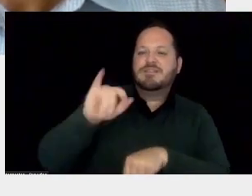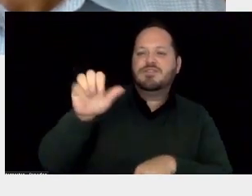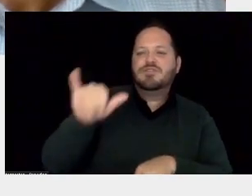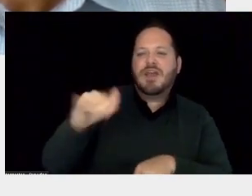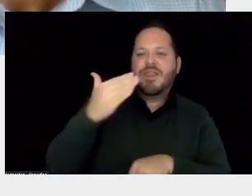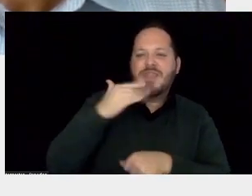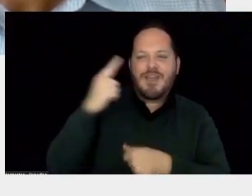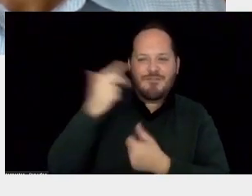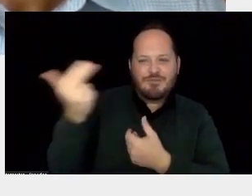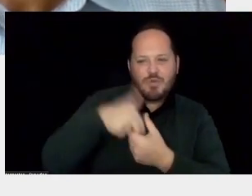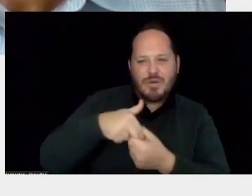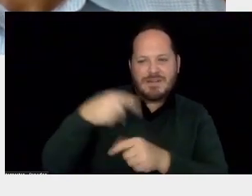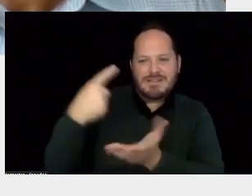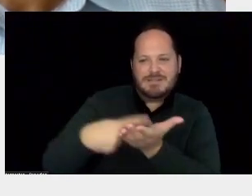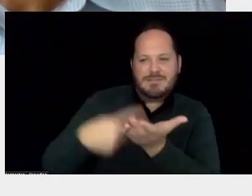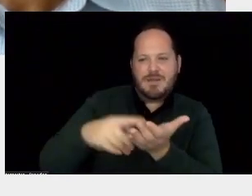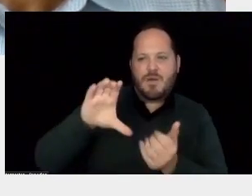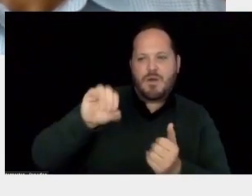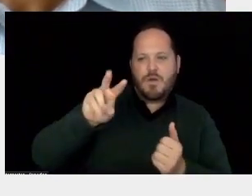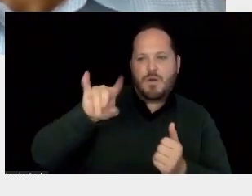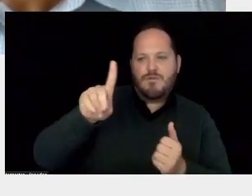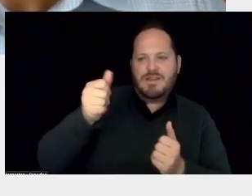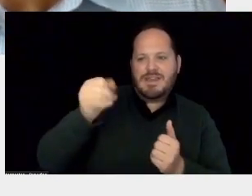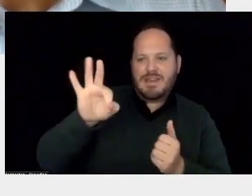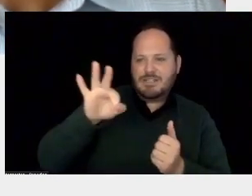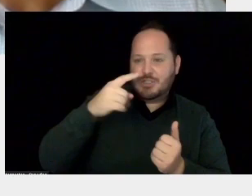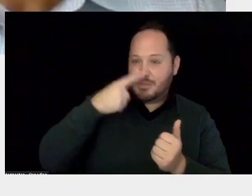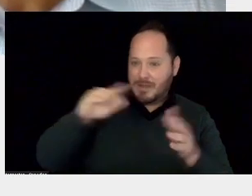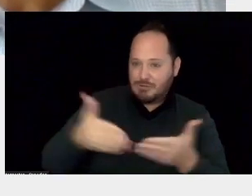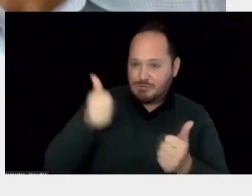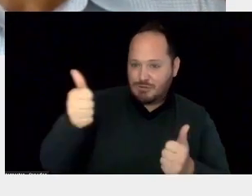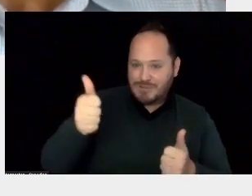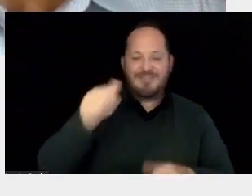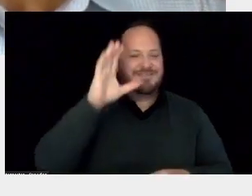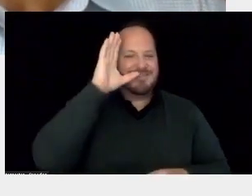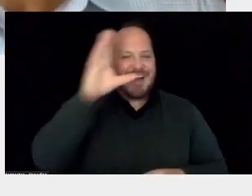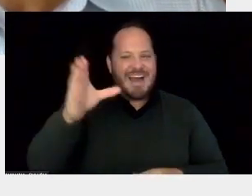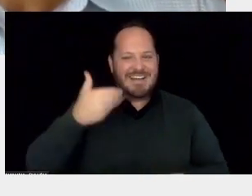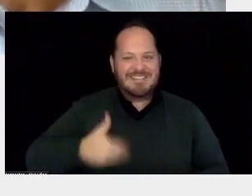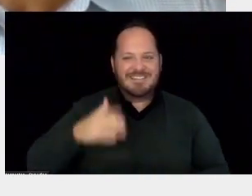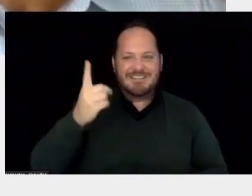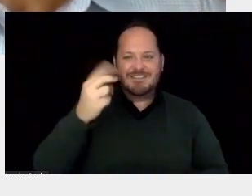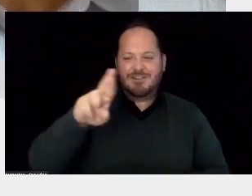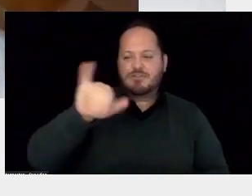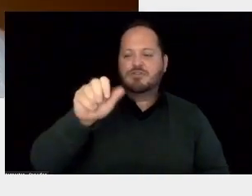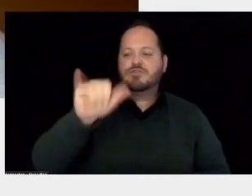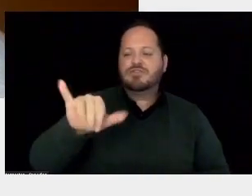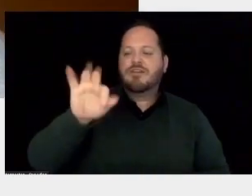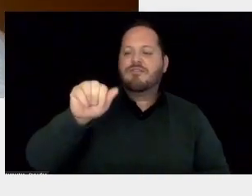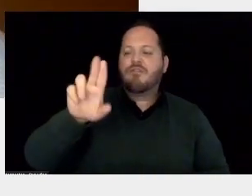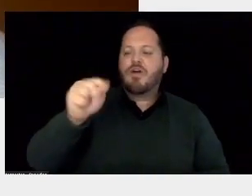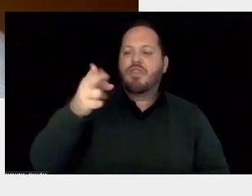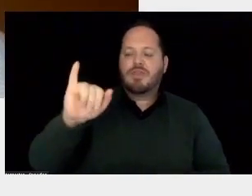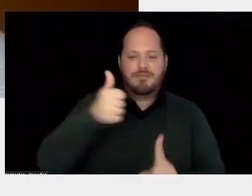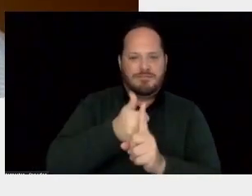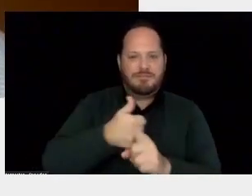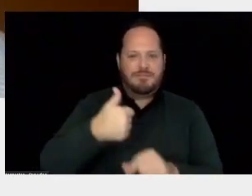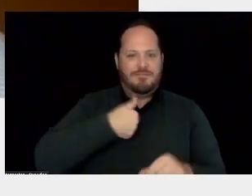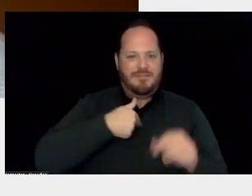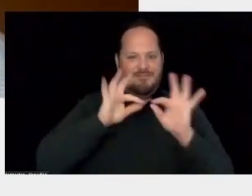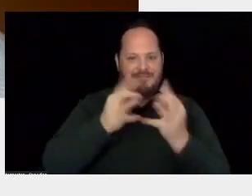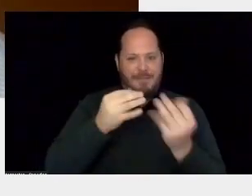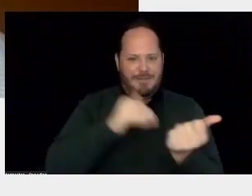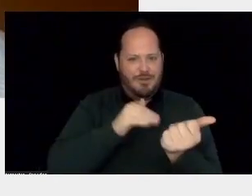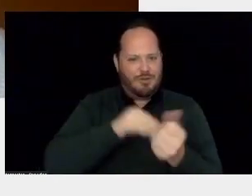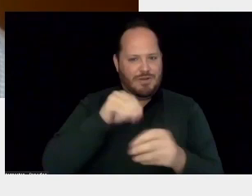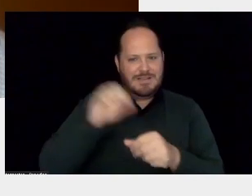COVID-19. Can you please reintroduce yourself? Sure. Hi, everybody. I'm Dr. Jay Fathi. I've been a family physician in Seattle for over